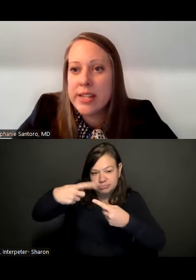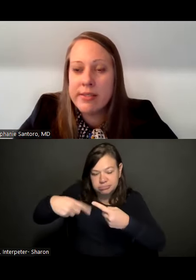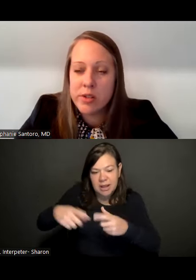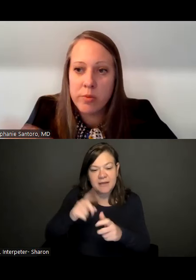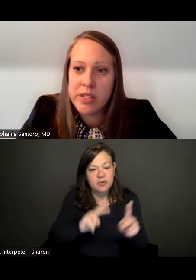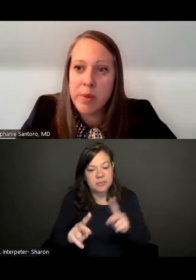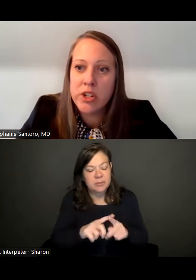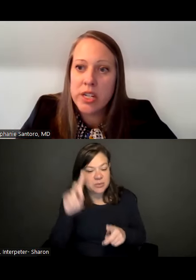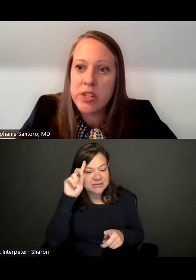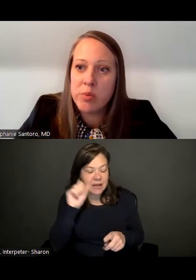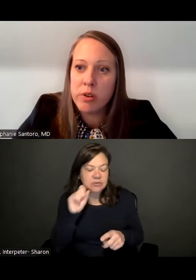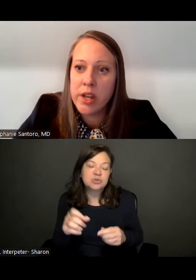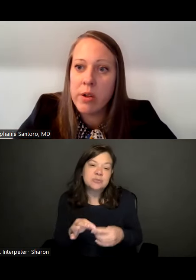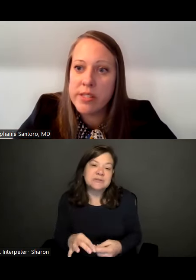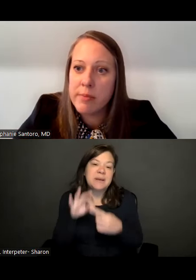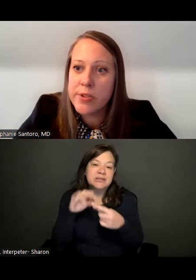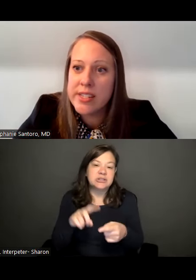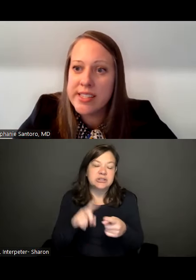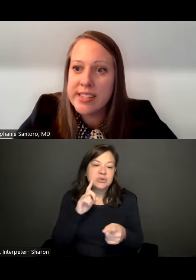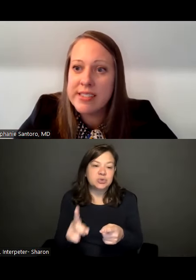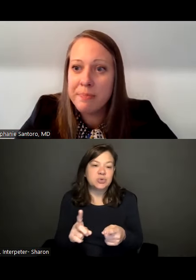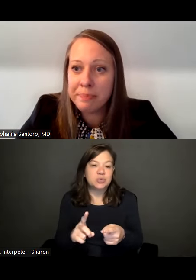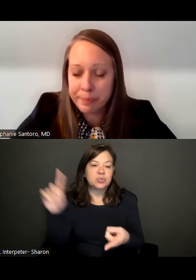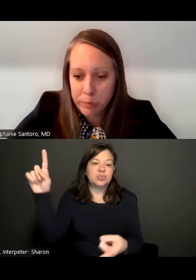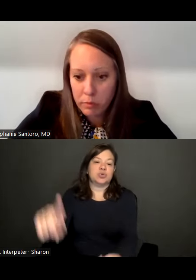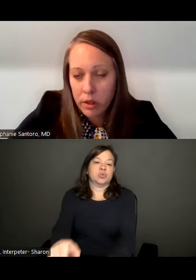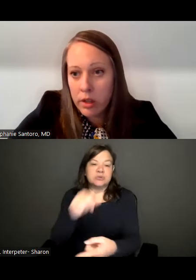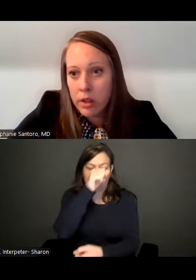people with Down syndrome, especially to prevent Alzheimer's disease.